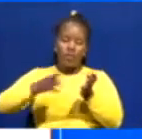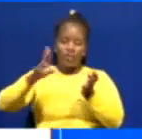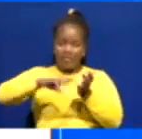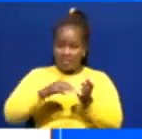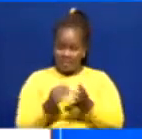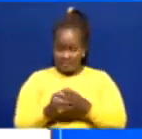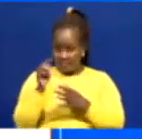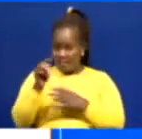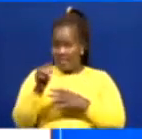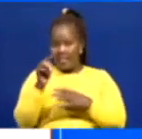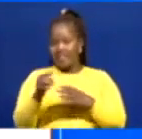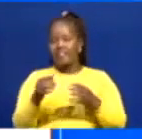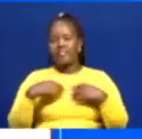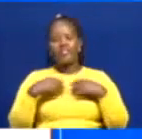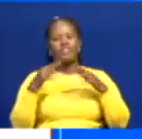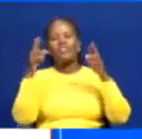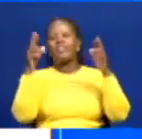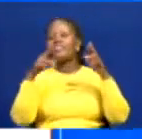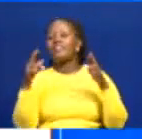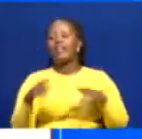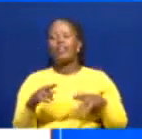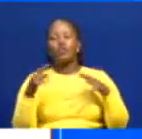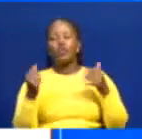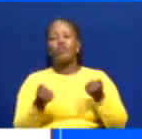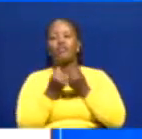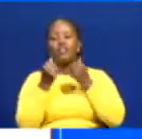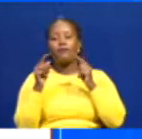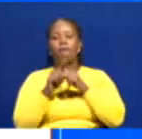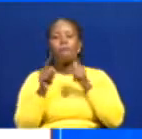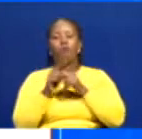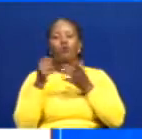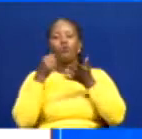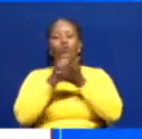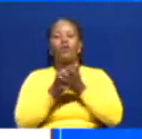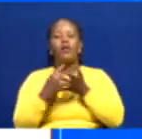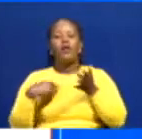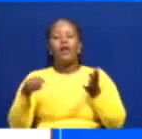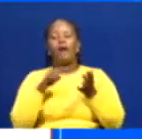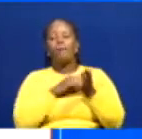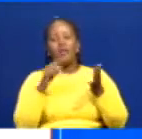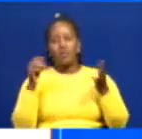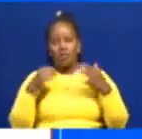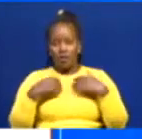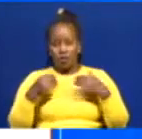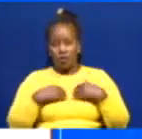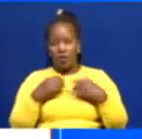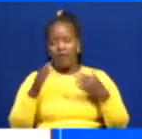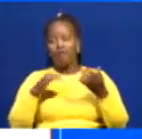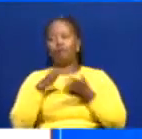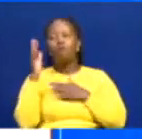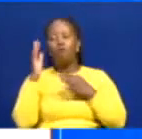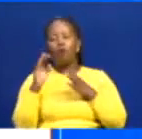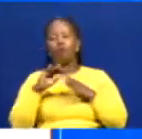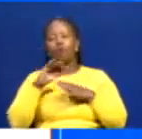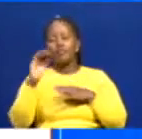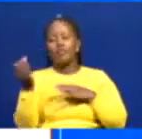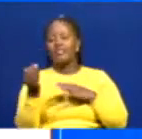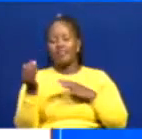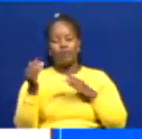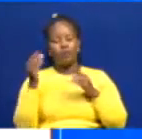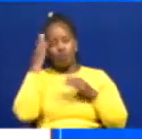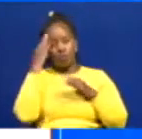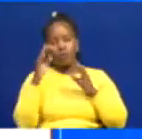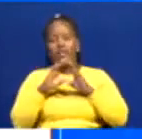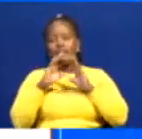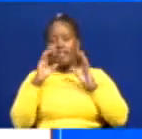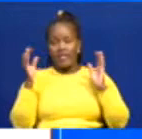high international standard and helps build the profile of our city around the world, and also it helps